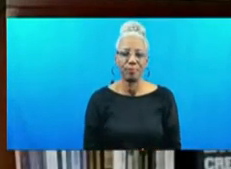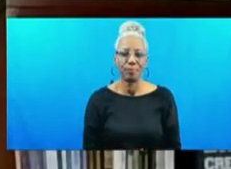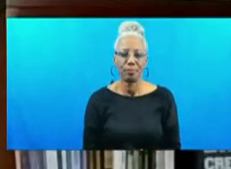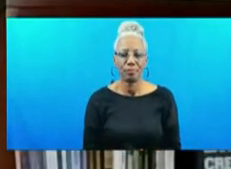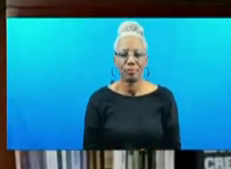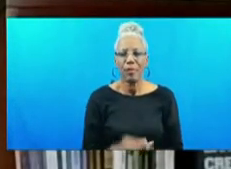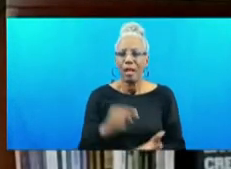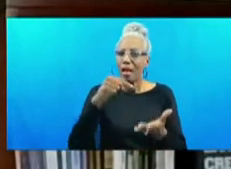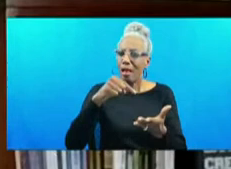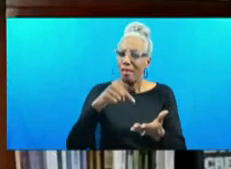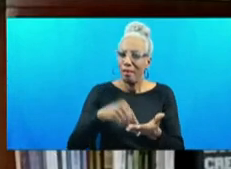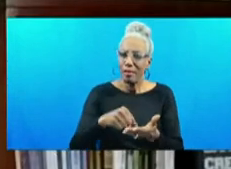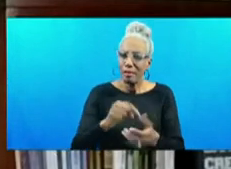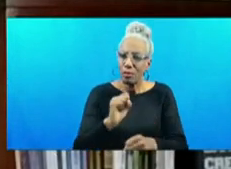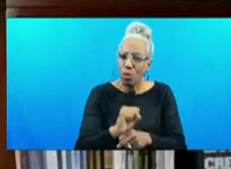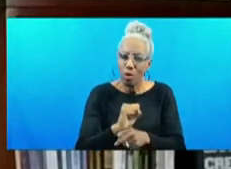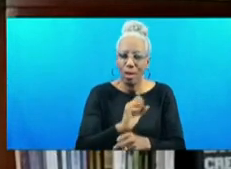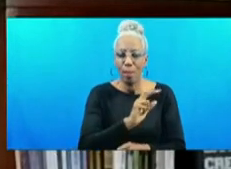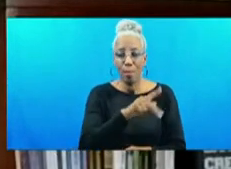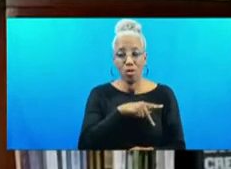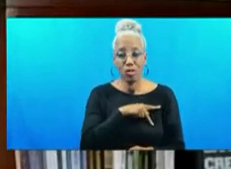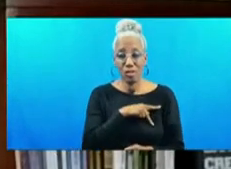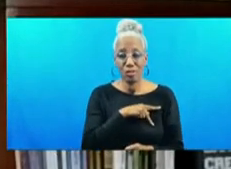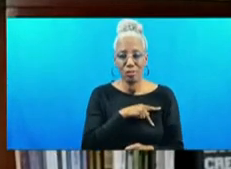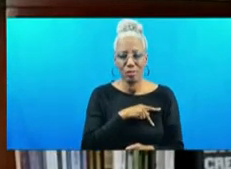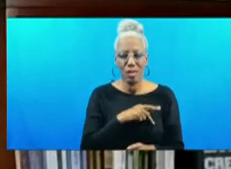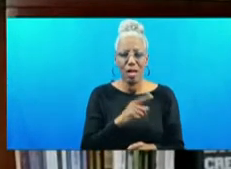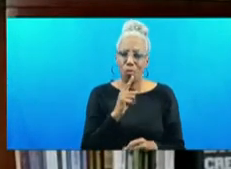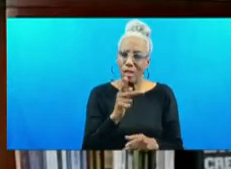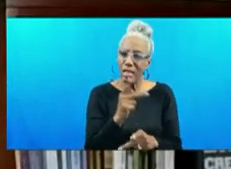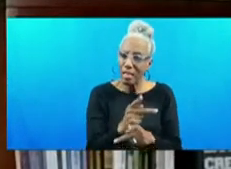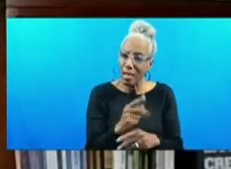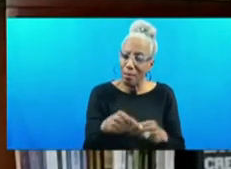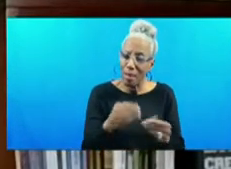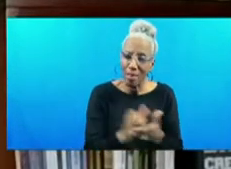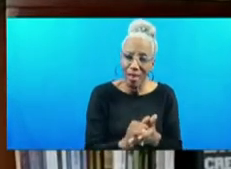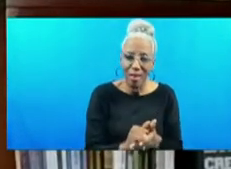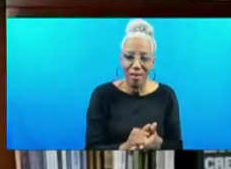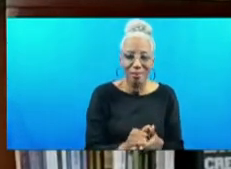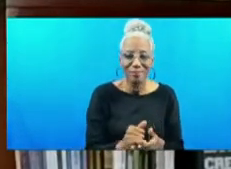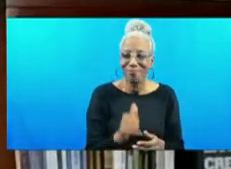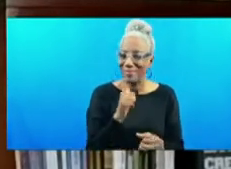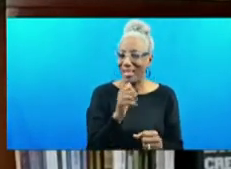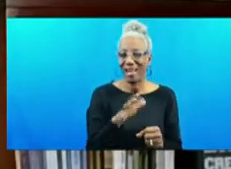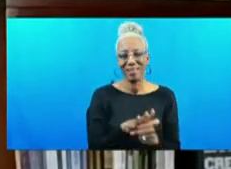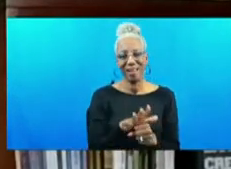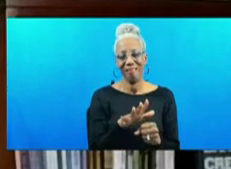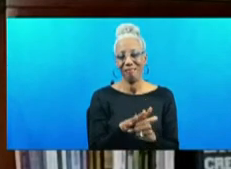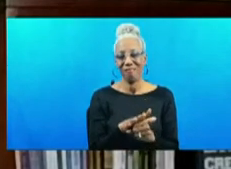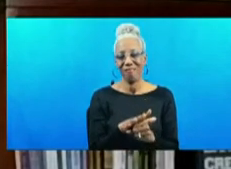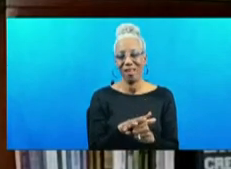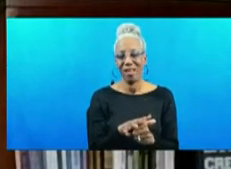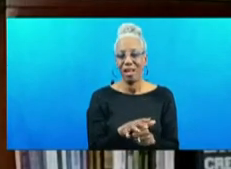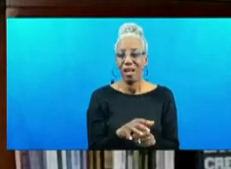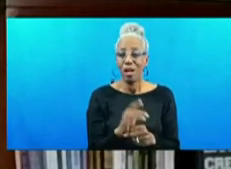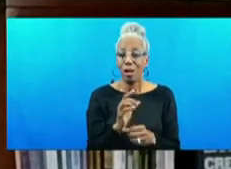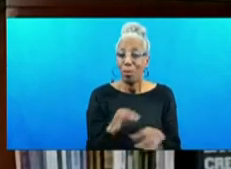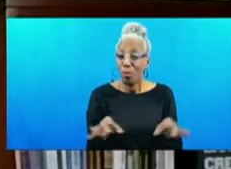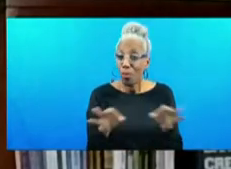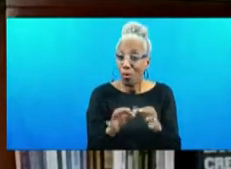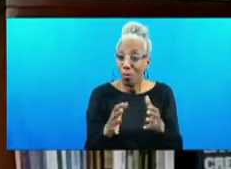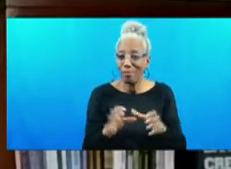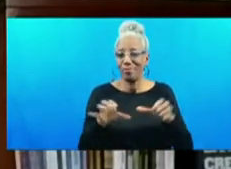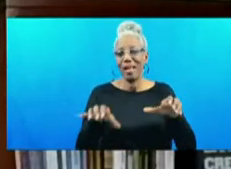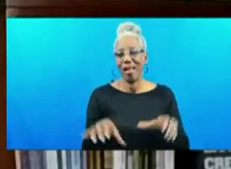about it is not enough. It truly is about how that comes into action and how all the staff that support my vision and my interests in